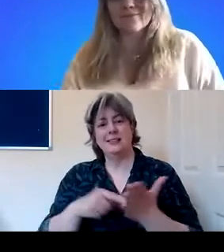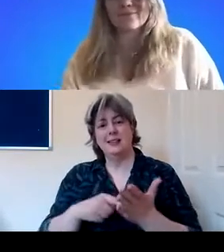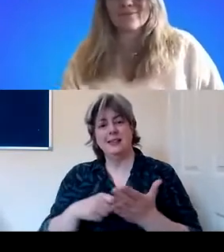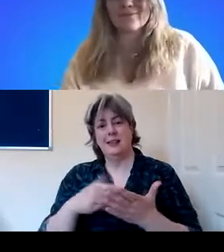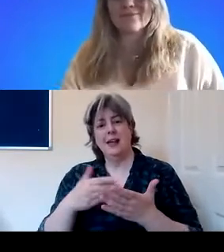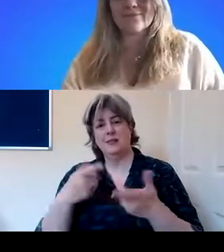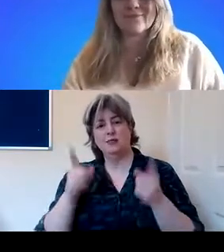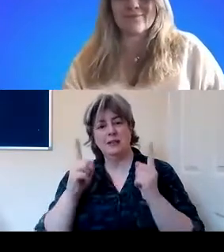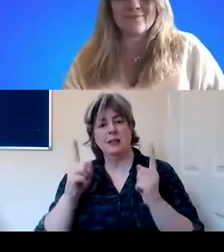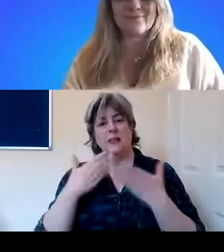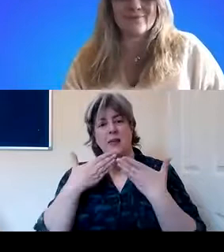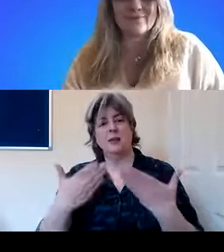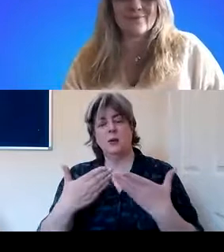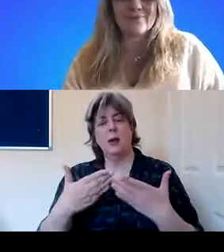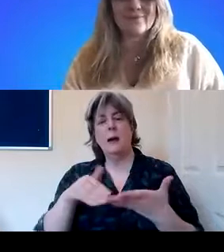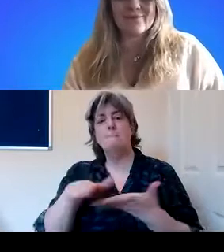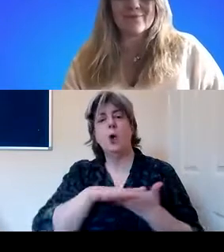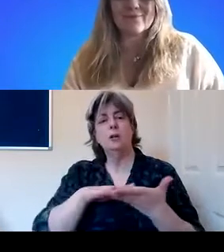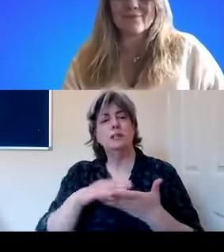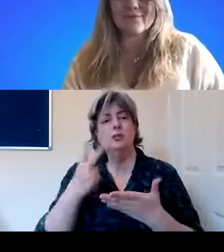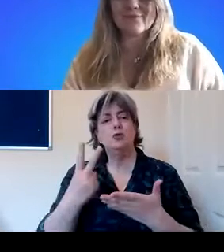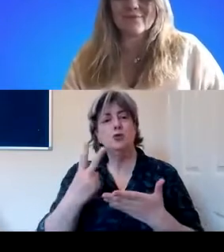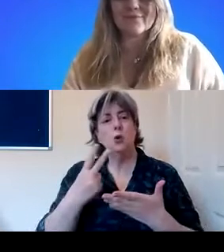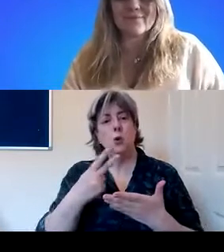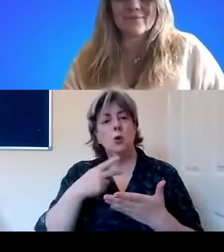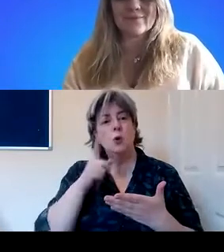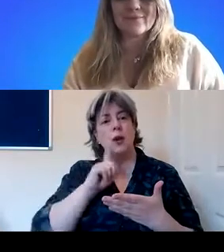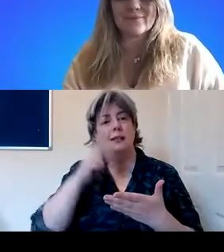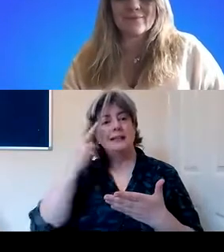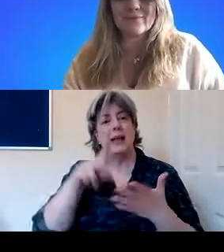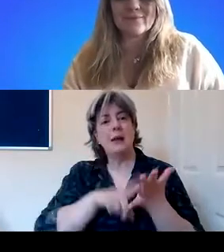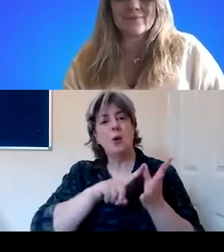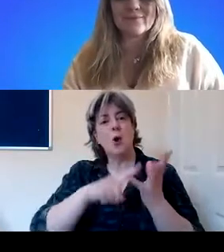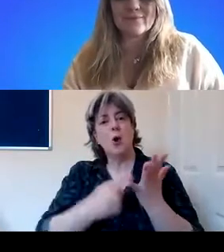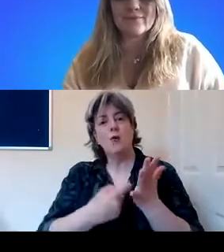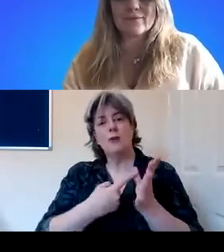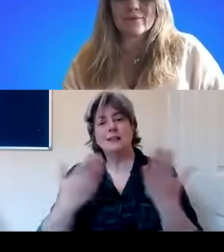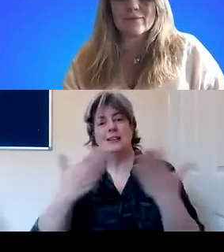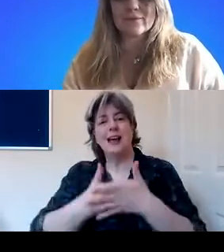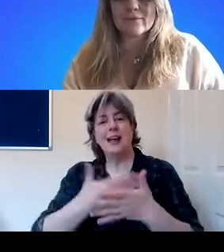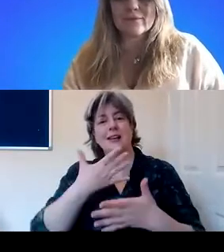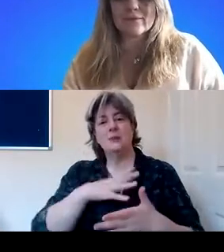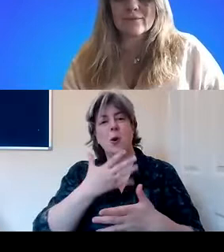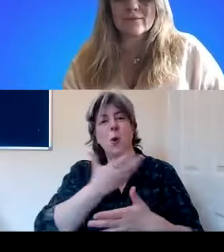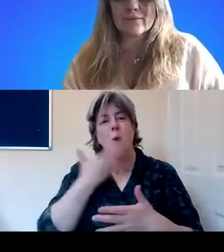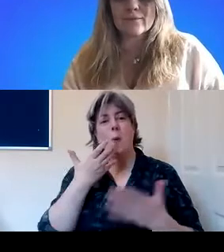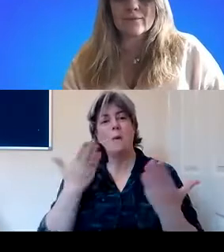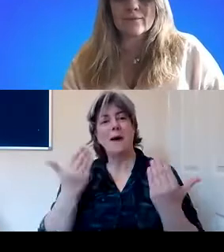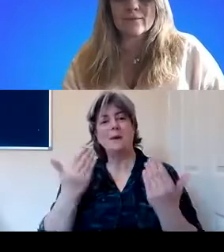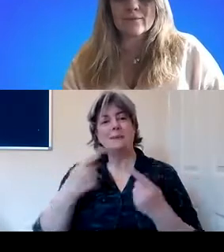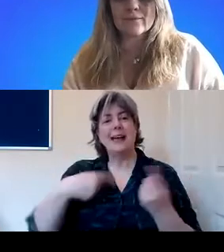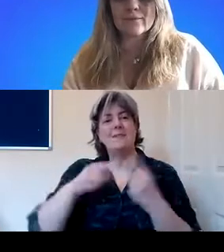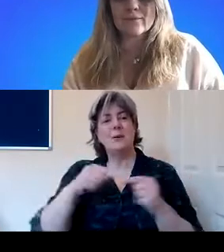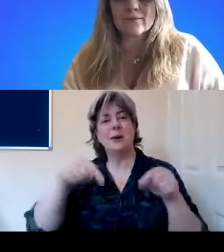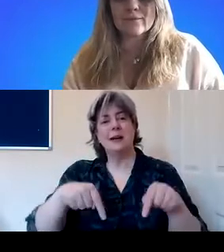that there are two Lauras on the call this evening. First of all, can I just extend a warm welcome to everyone to this